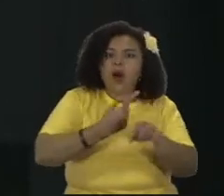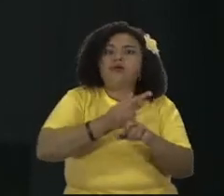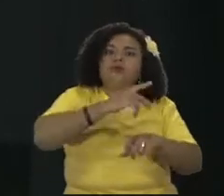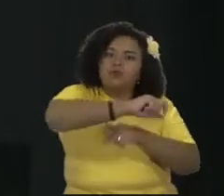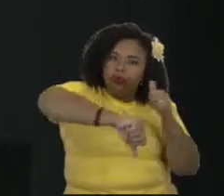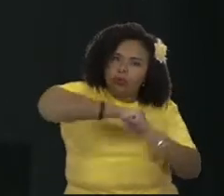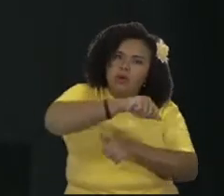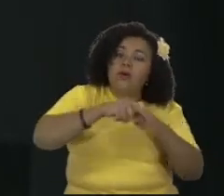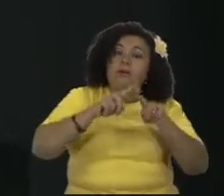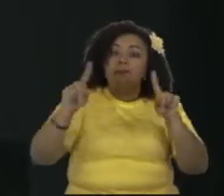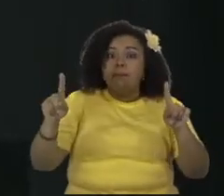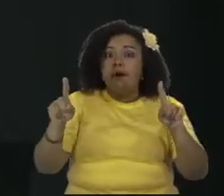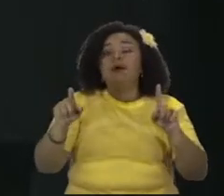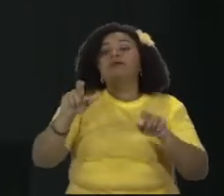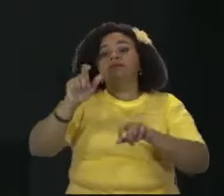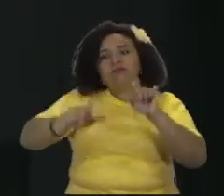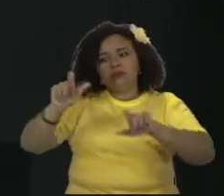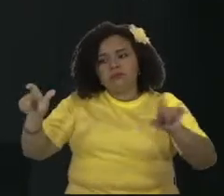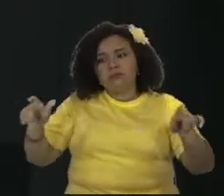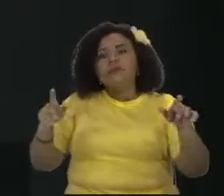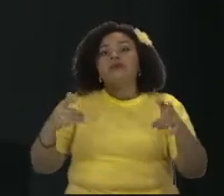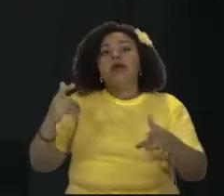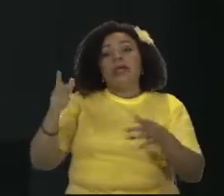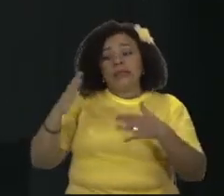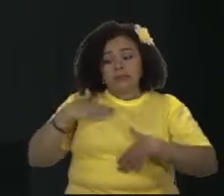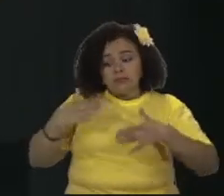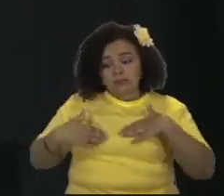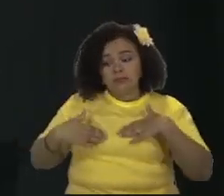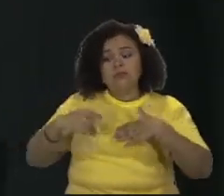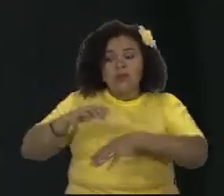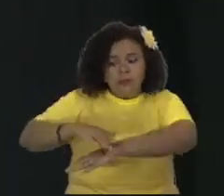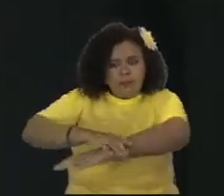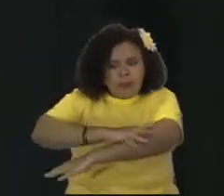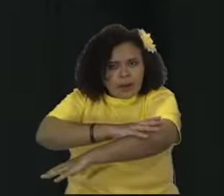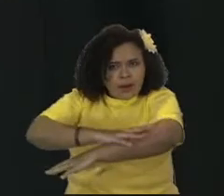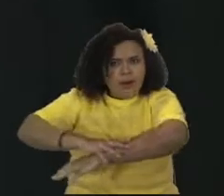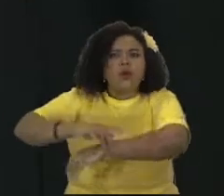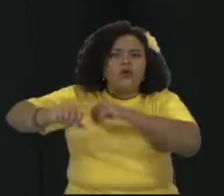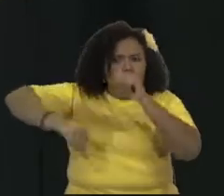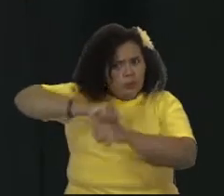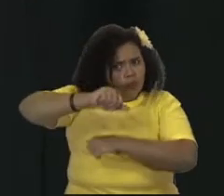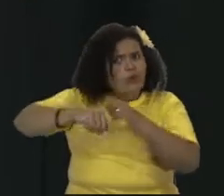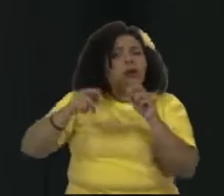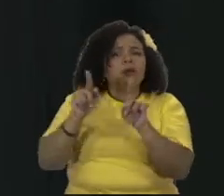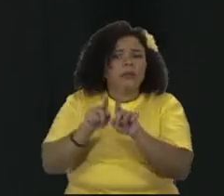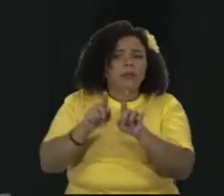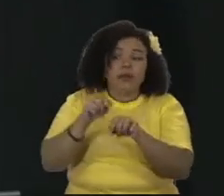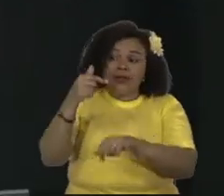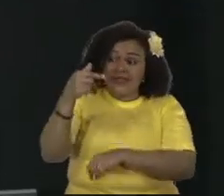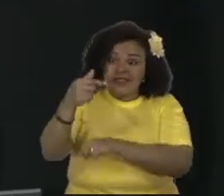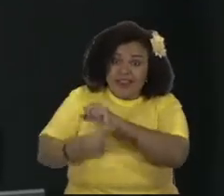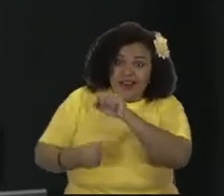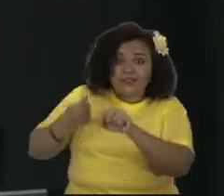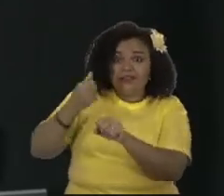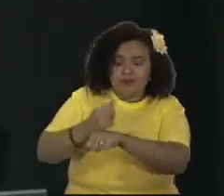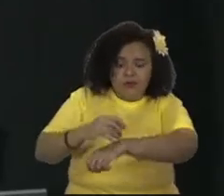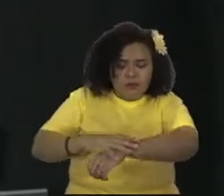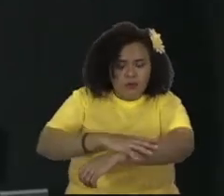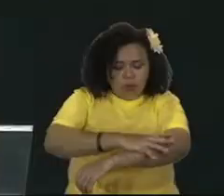in your home? That's because of you. That's your skin falling down. They are becoming